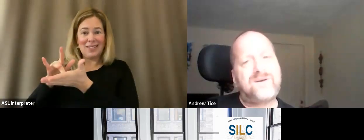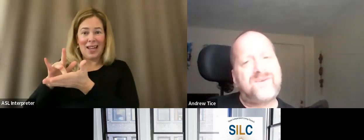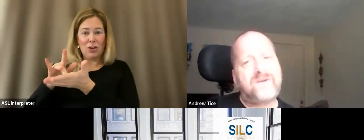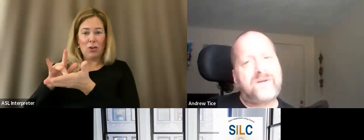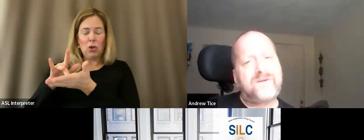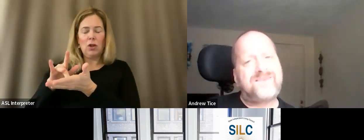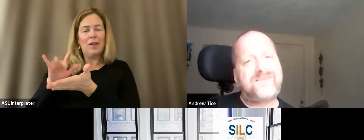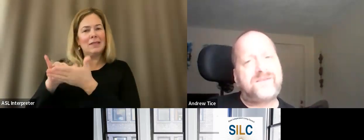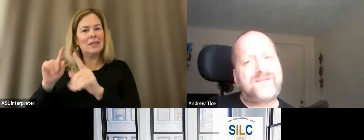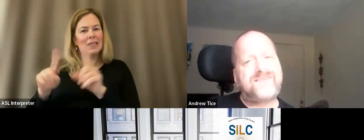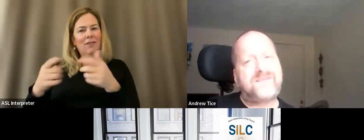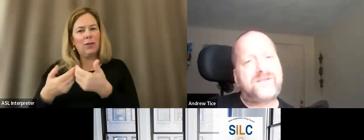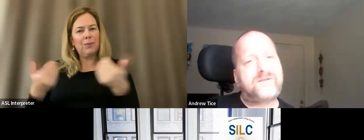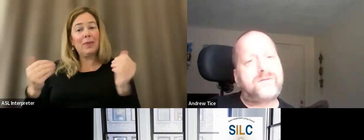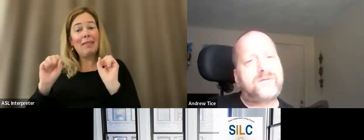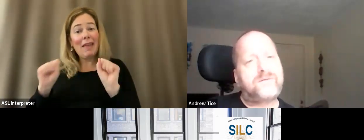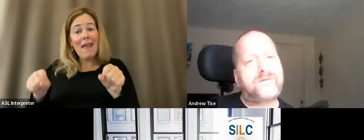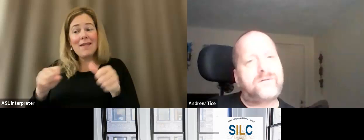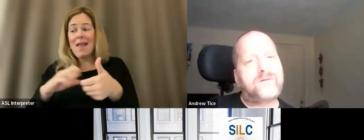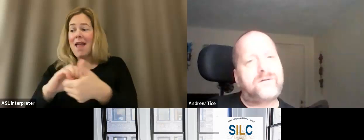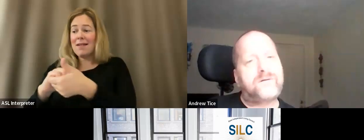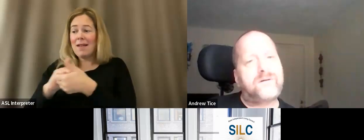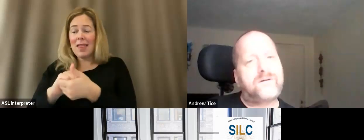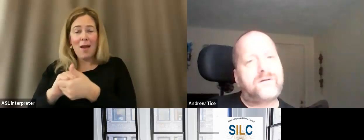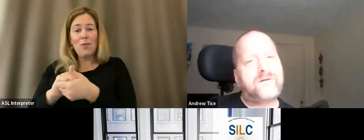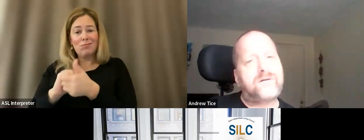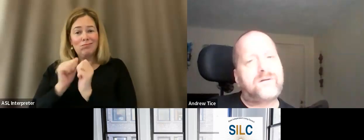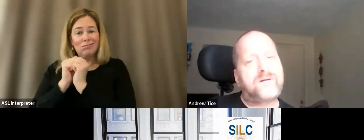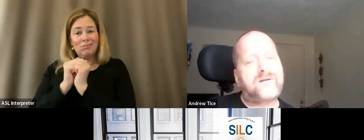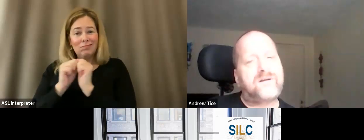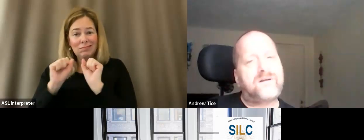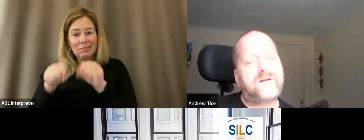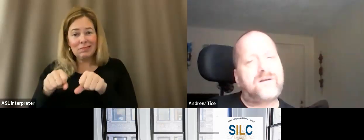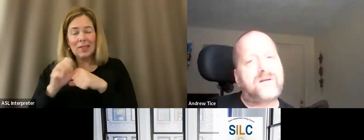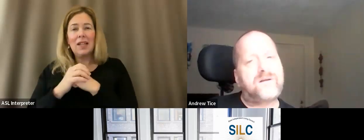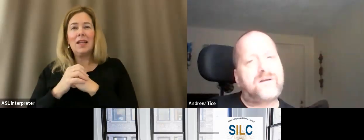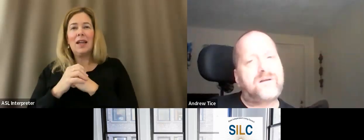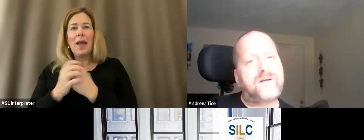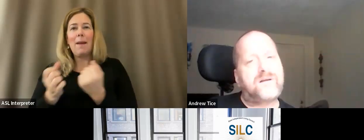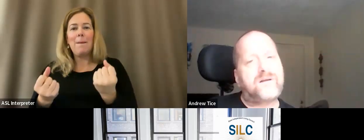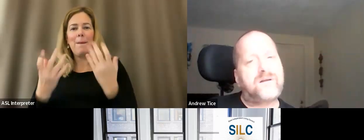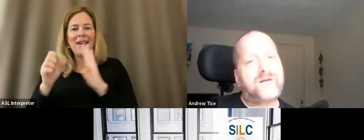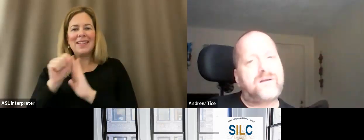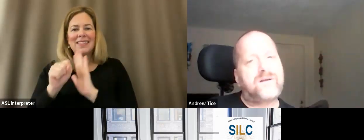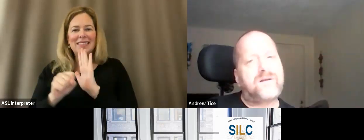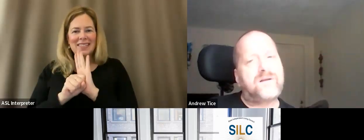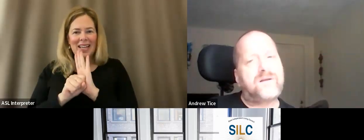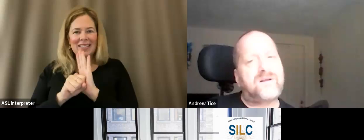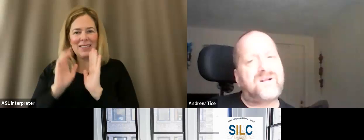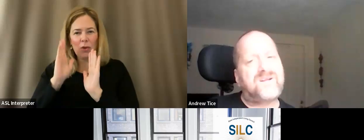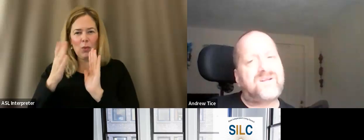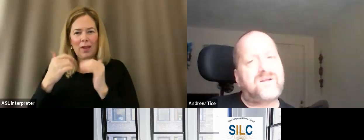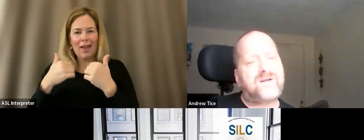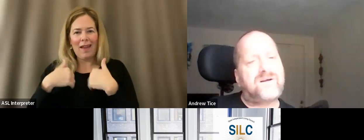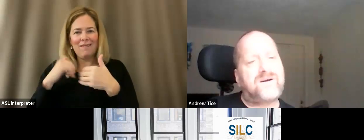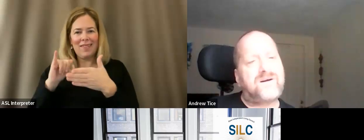This can be done in collaboration with the centers, and many states will obtain the consumer satisfaction surveys